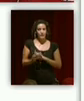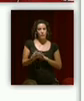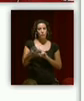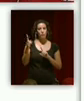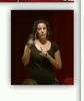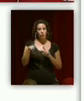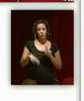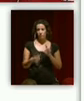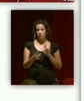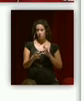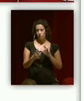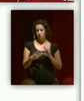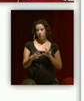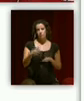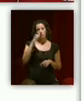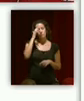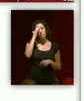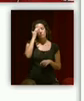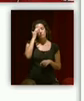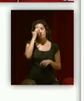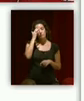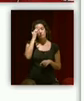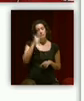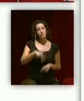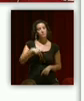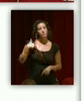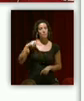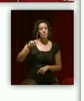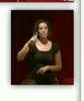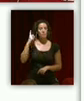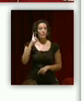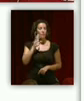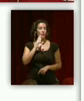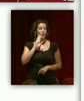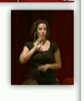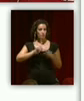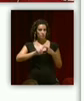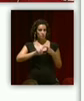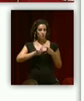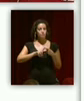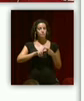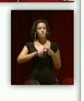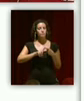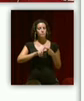the results with the creation of the feed reader?